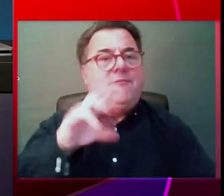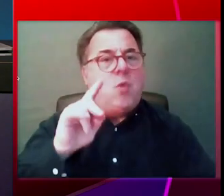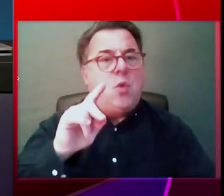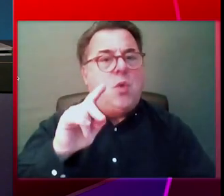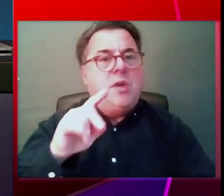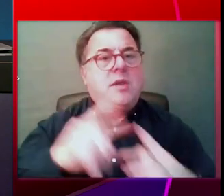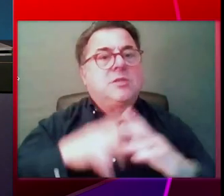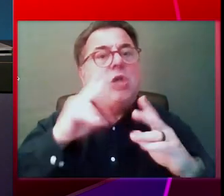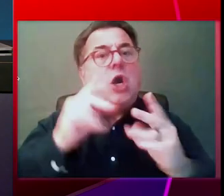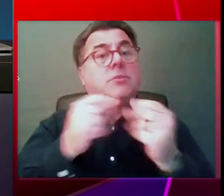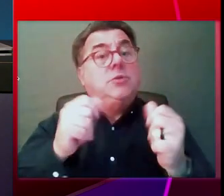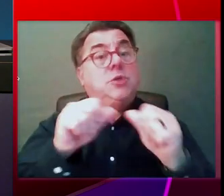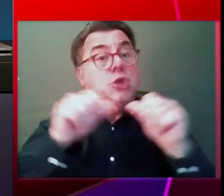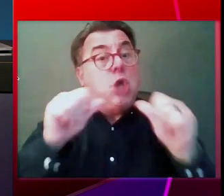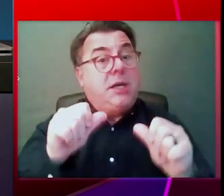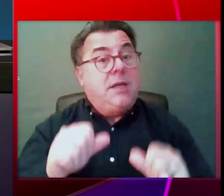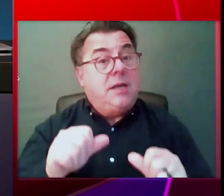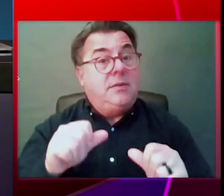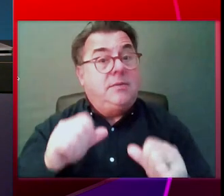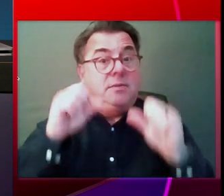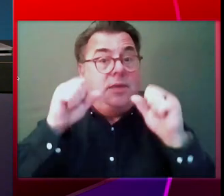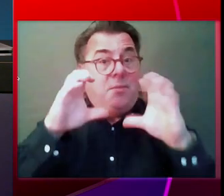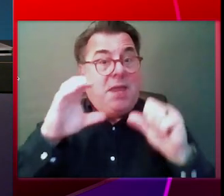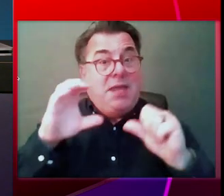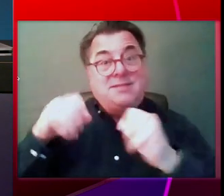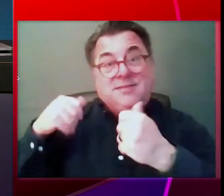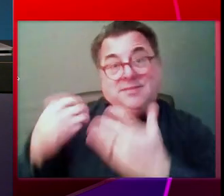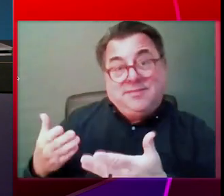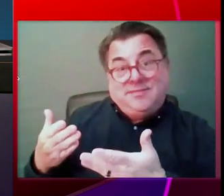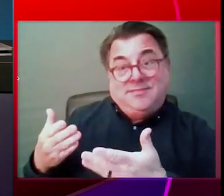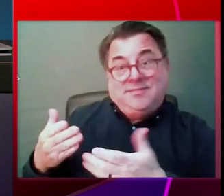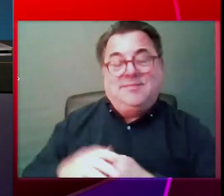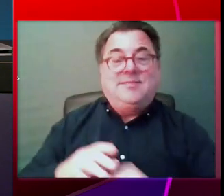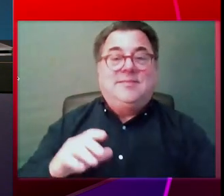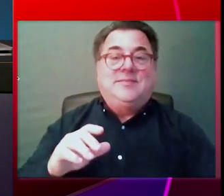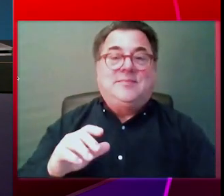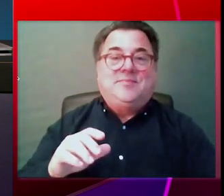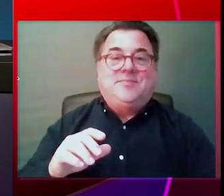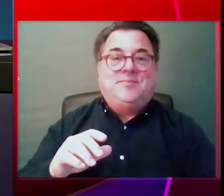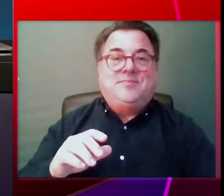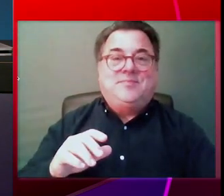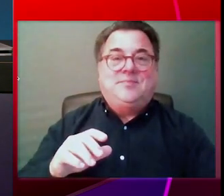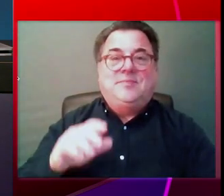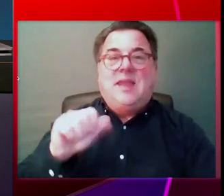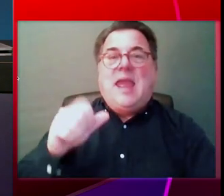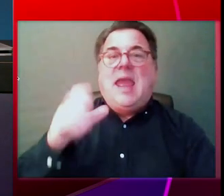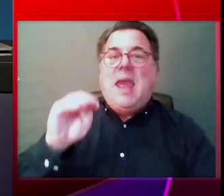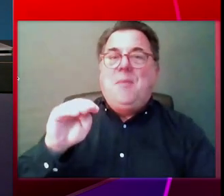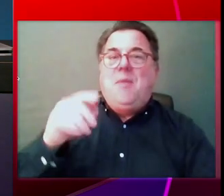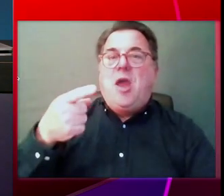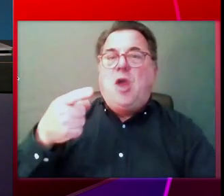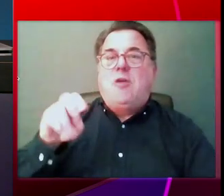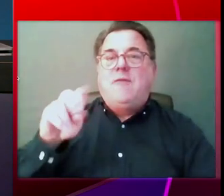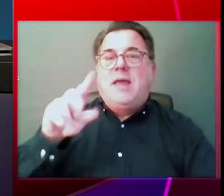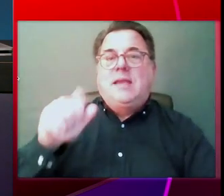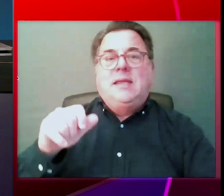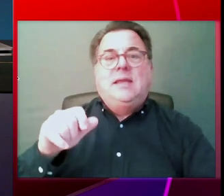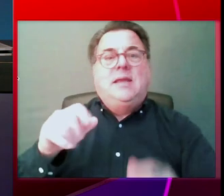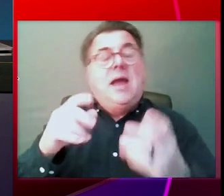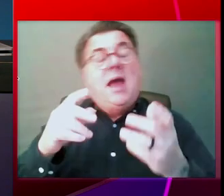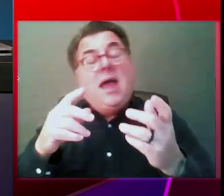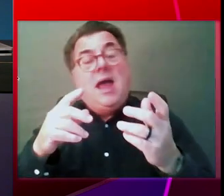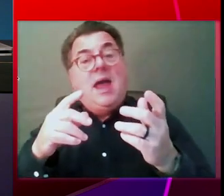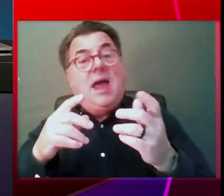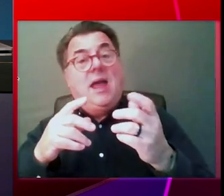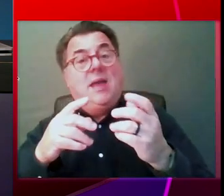solutions architect. I've got an amazing co-host, A.M. Gribelli. Stop it. I'm A.M. Gribelli. I'm a developer advocate here at